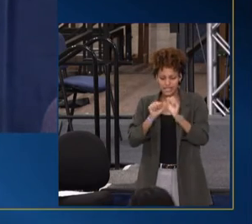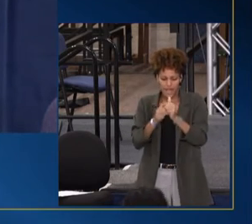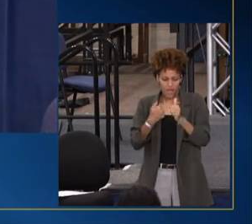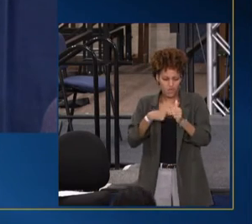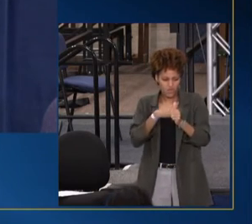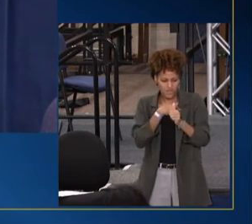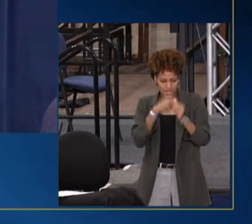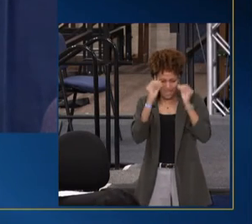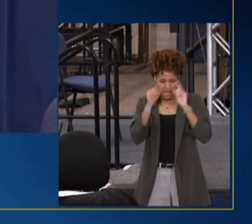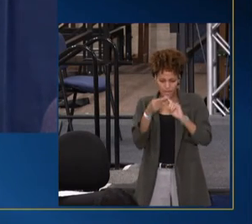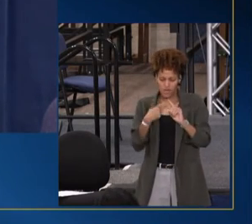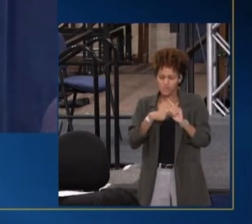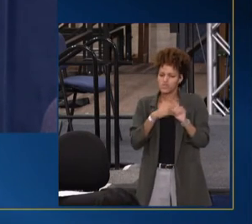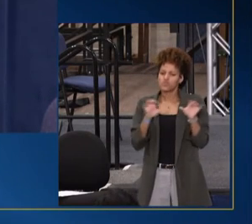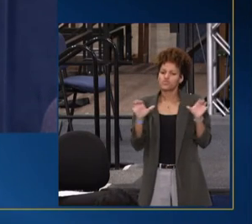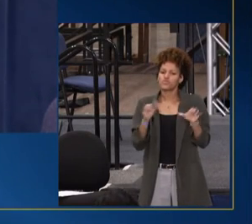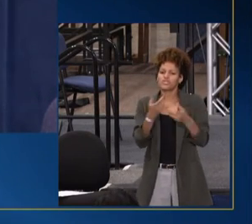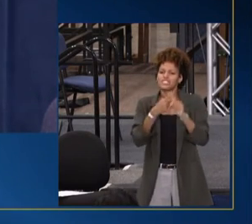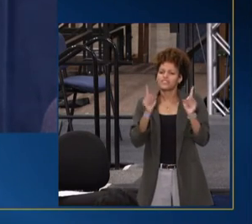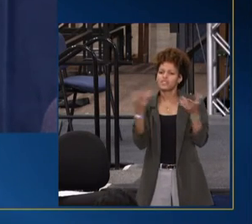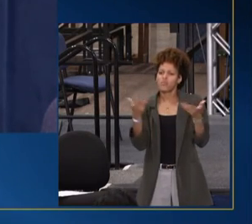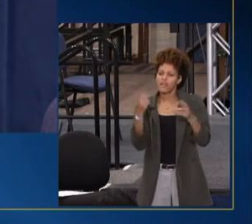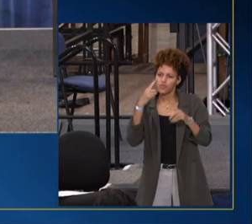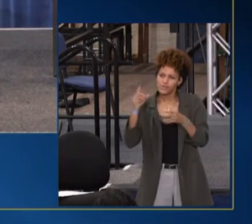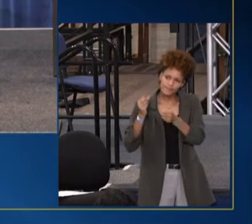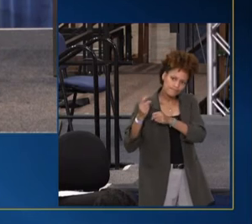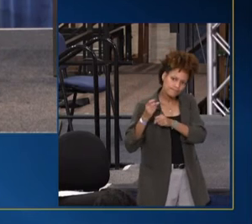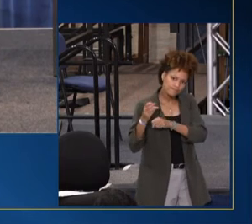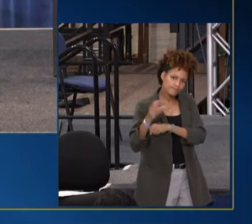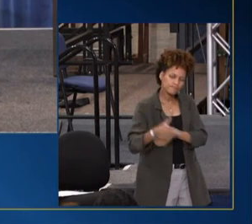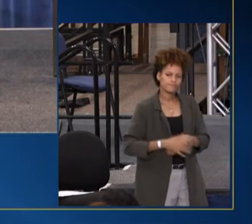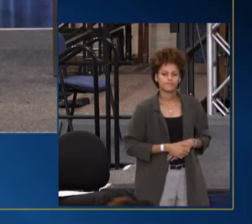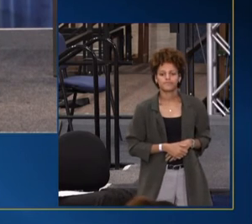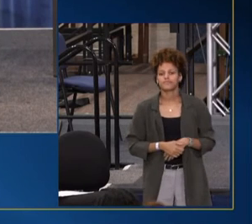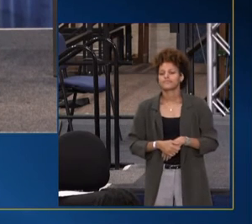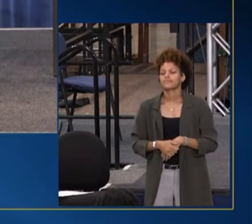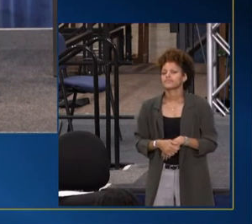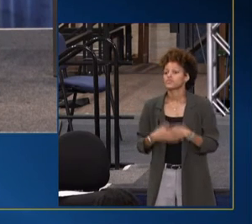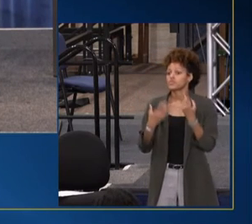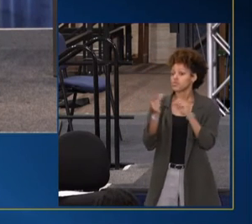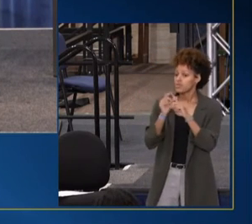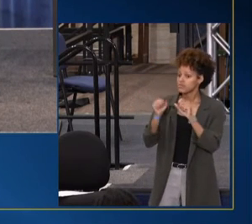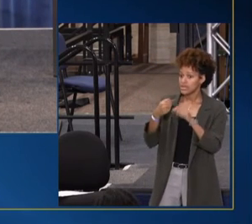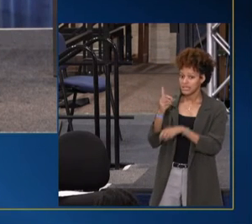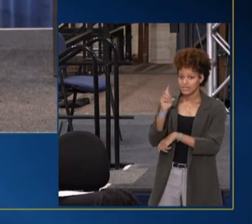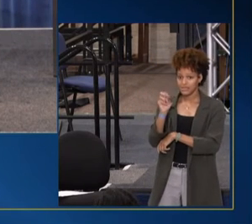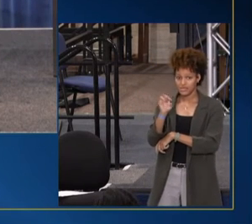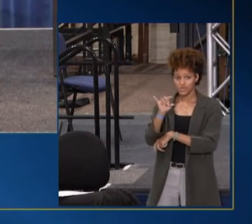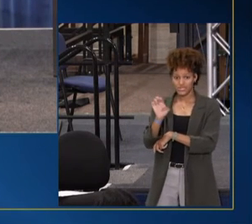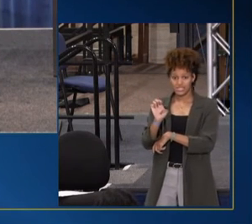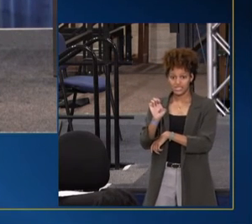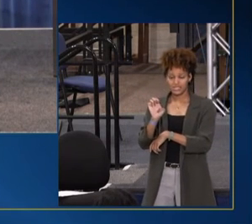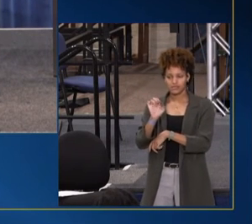thinking about what we're doing differently. Absolutely. Actually, in the words of Demetre, it's a syndemic. We actually have